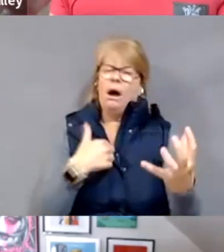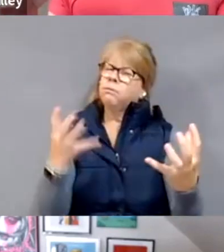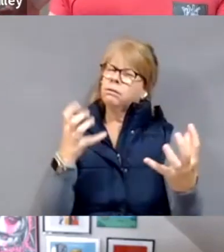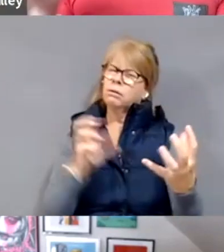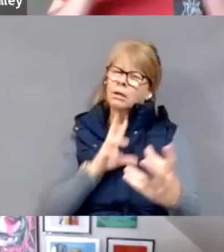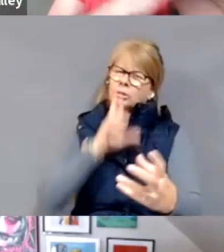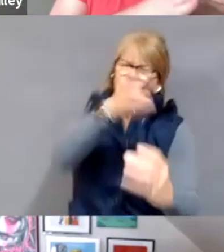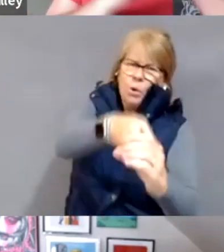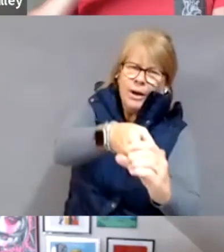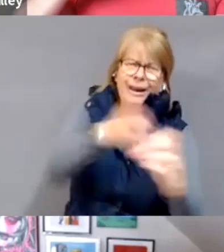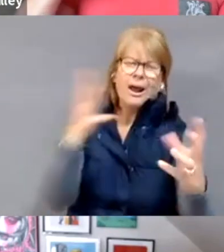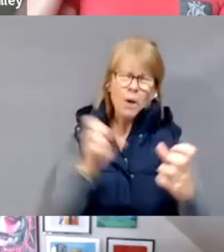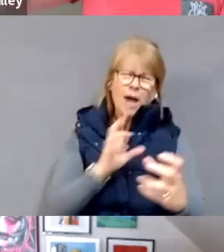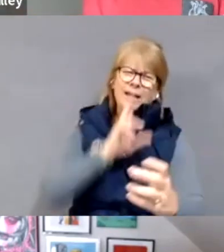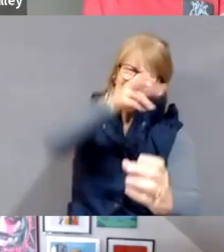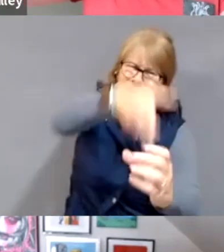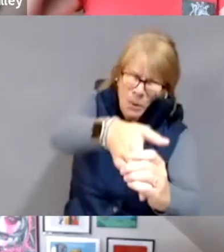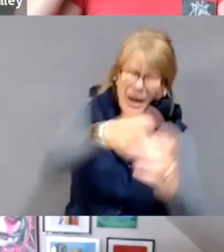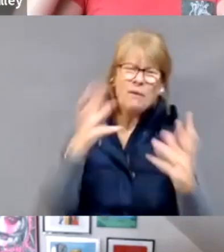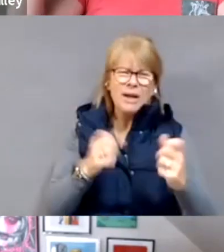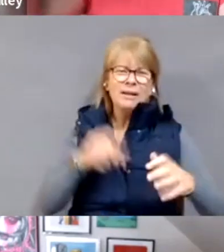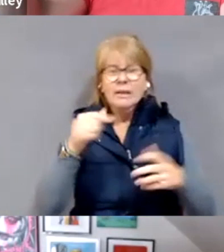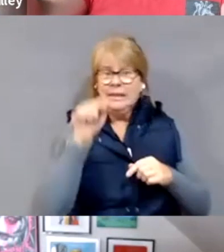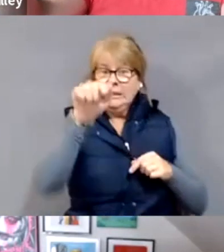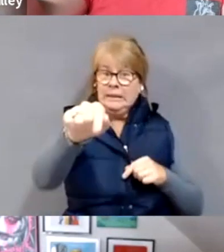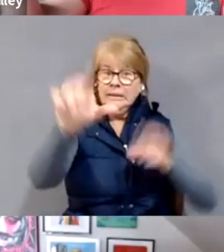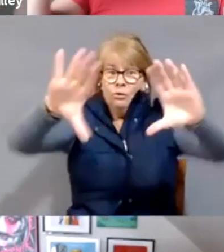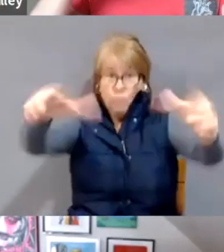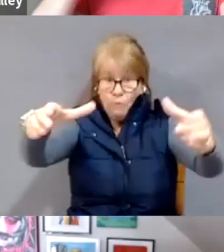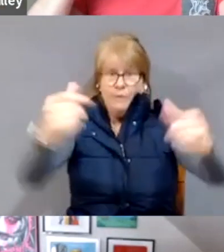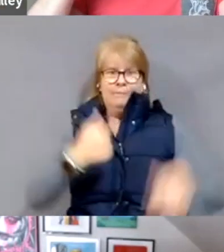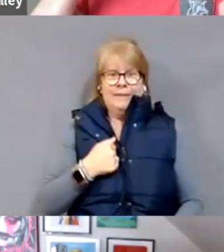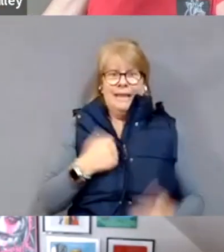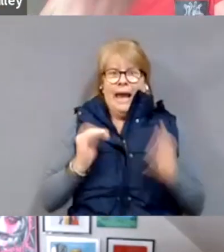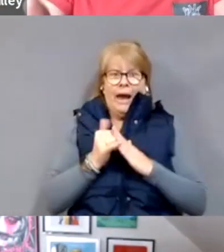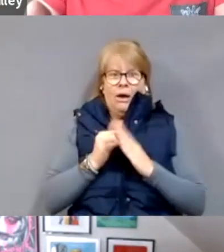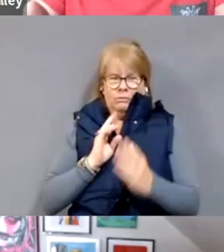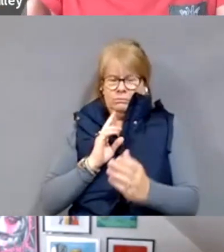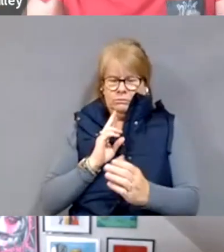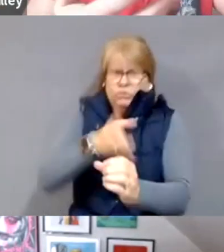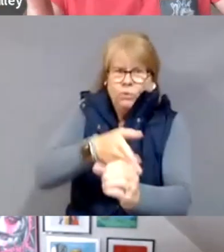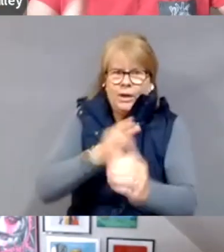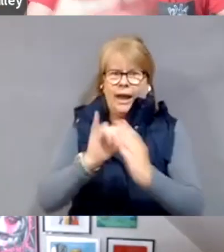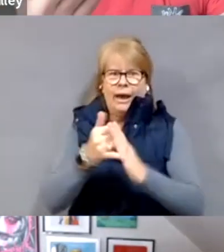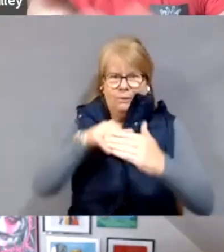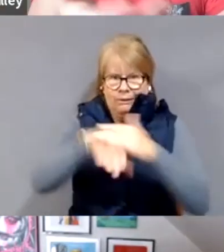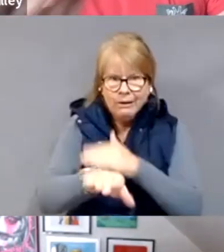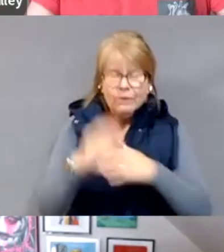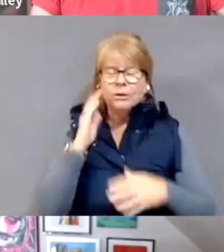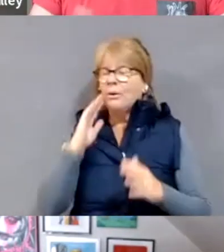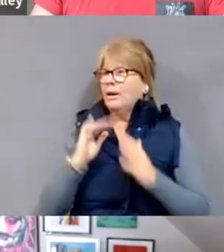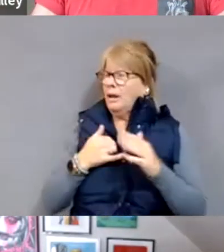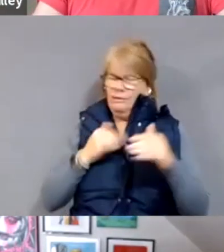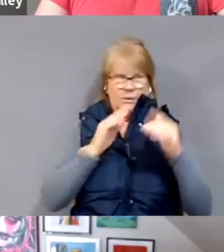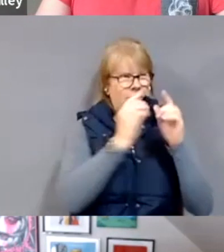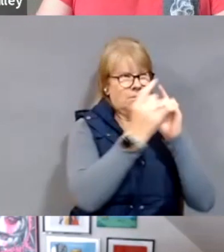are outside of the circle, and there was a really us and them kind of thing. And then I would run into directors or artistic directors